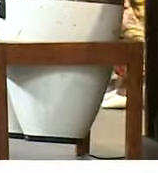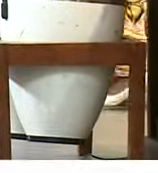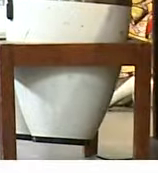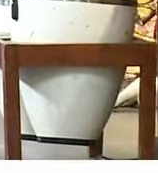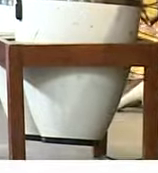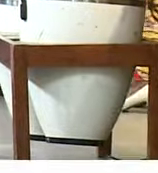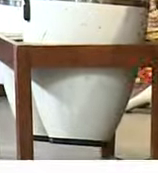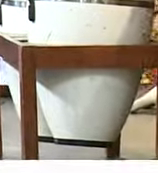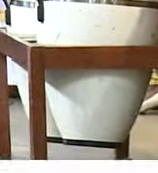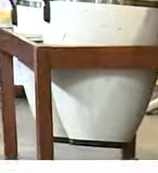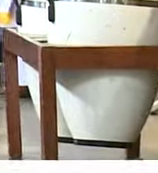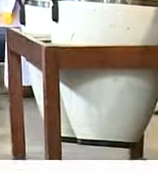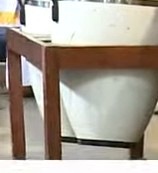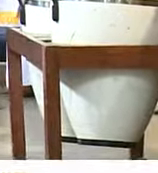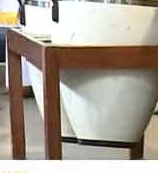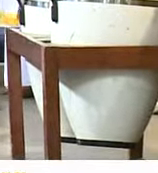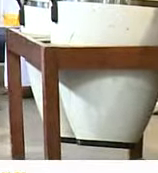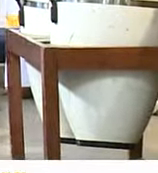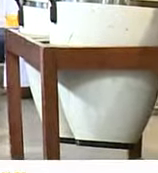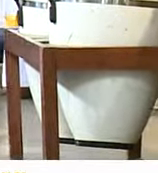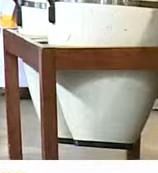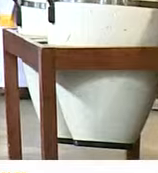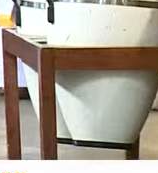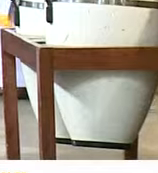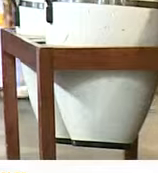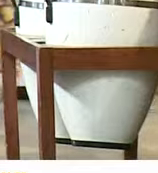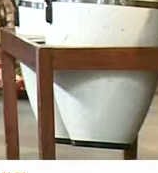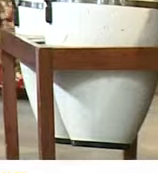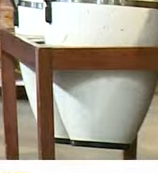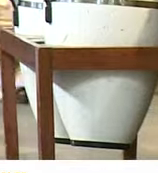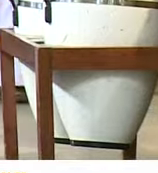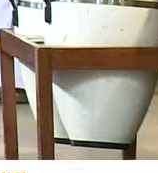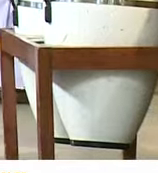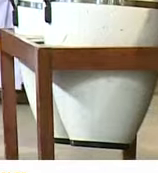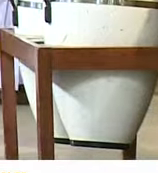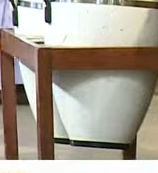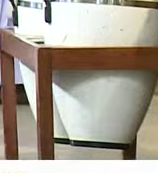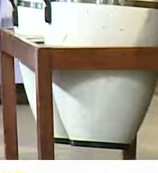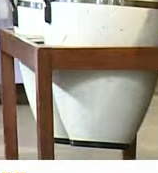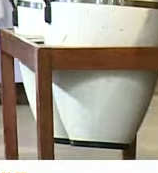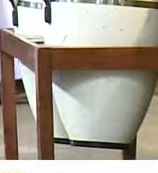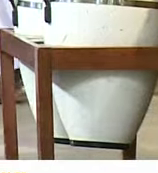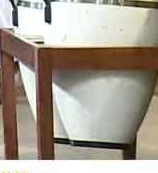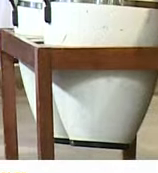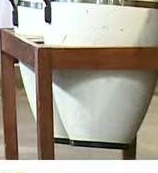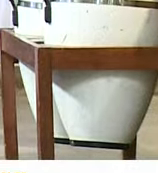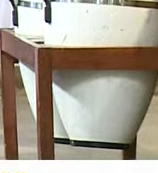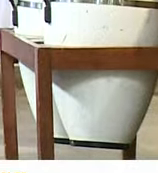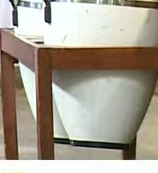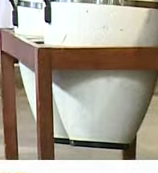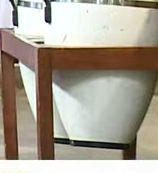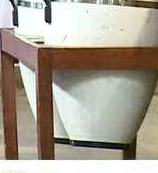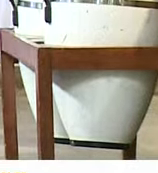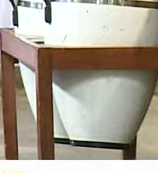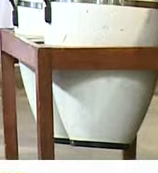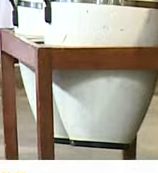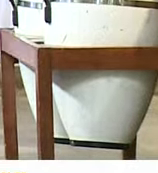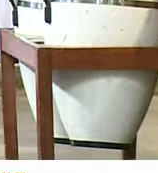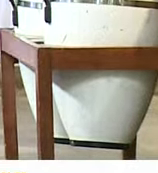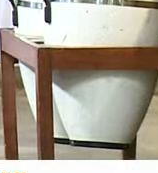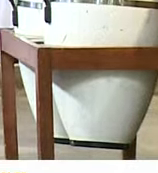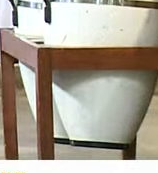And today, as we celebrate grace rising from the dead, we're also celebrating these great ceremonies.